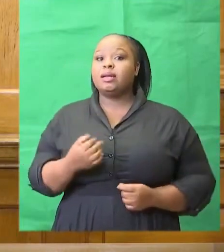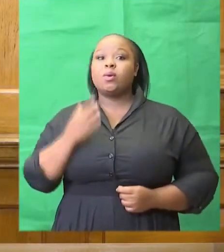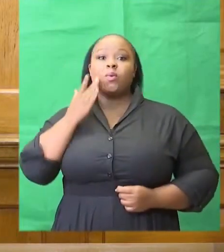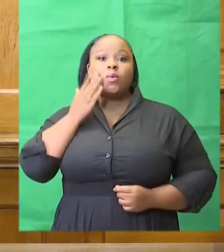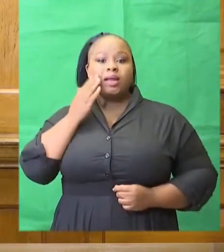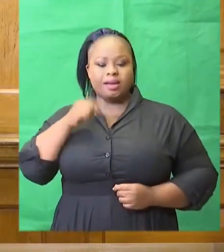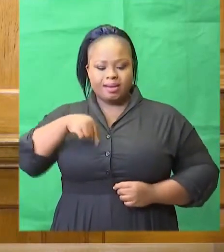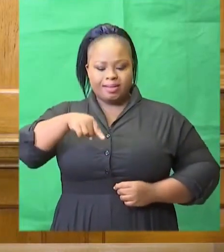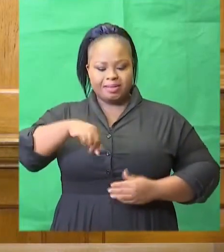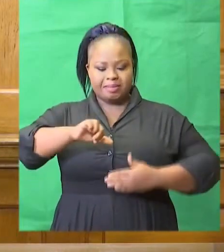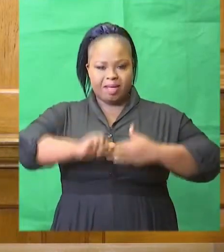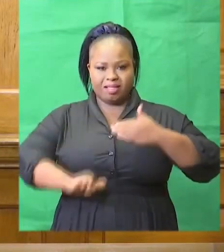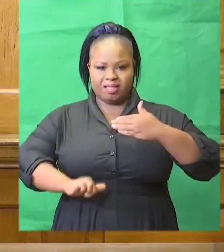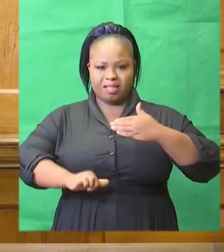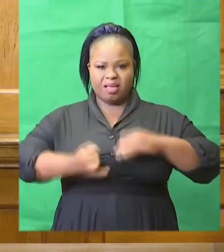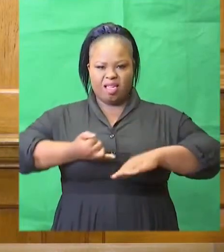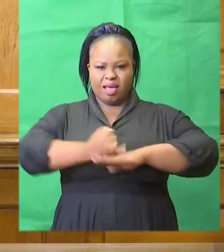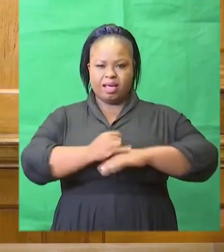early December.